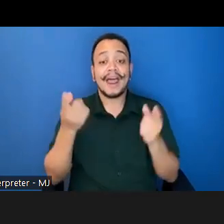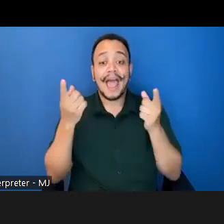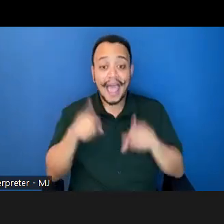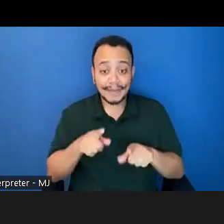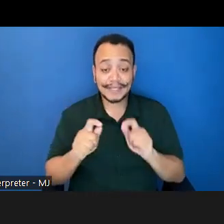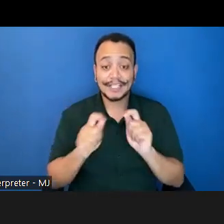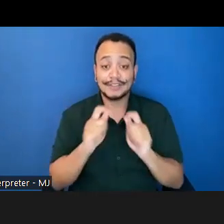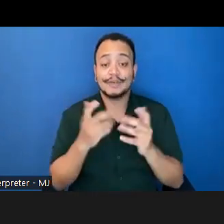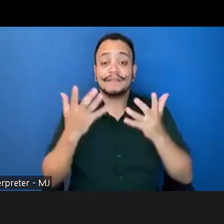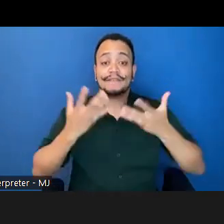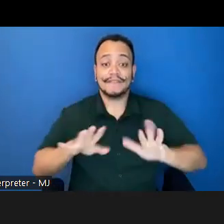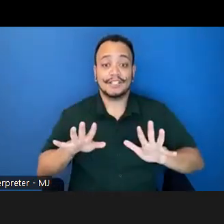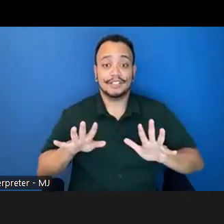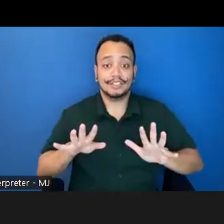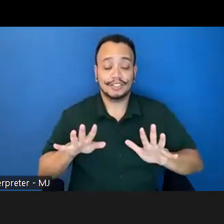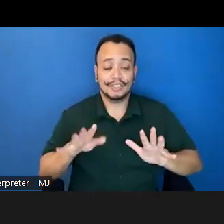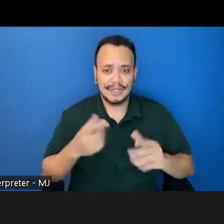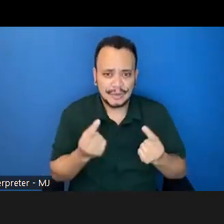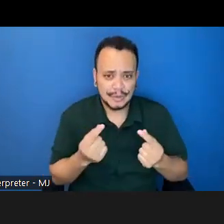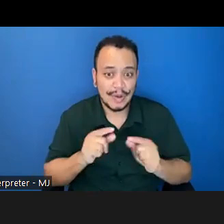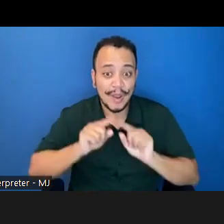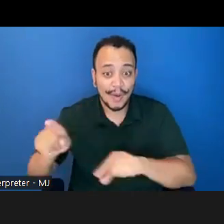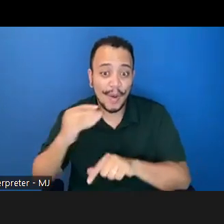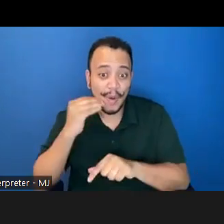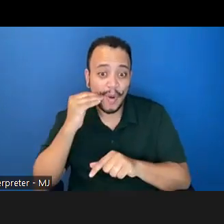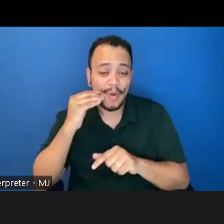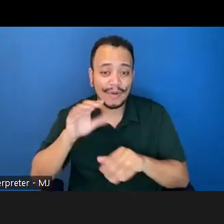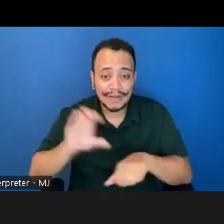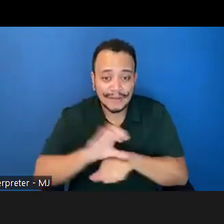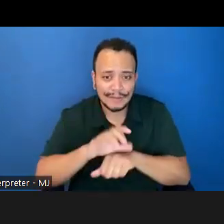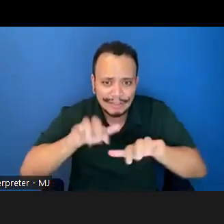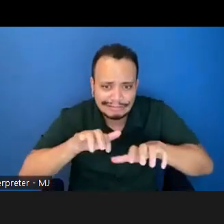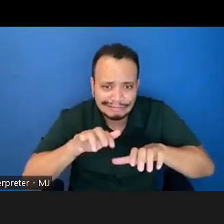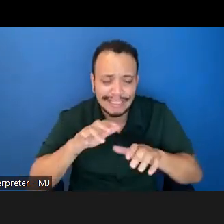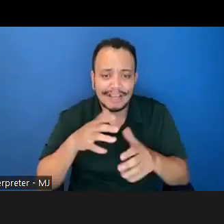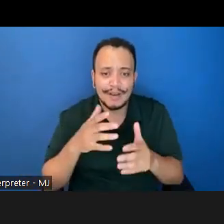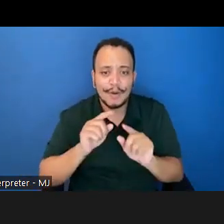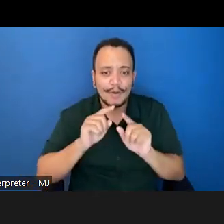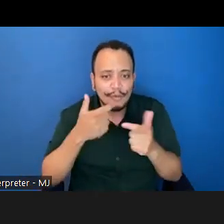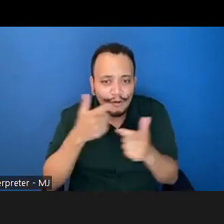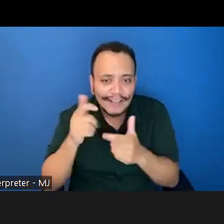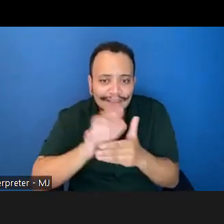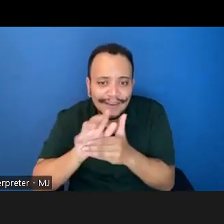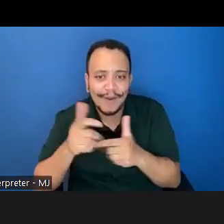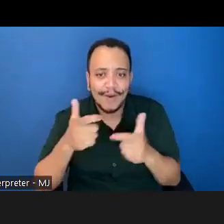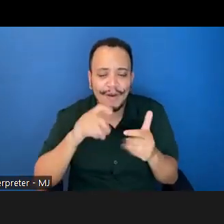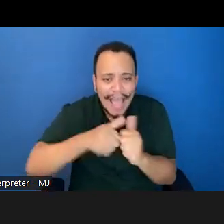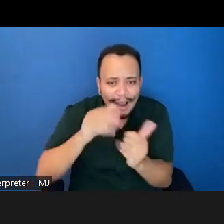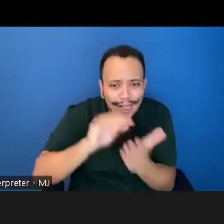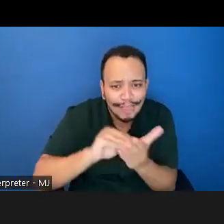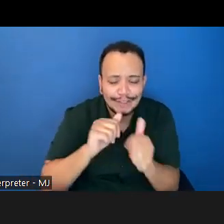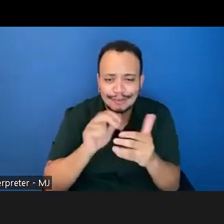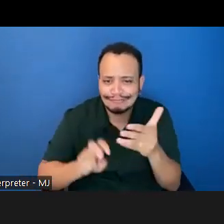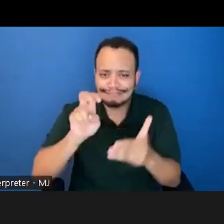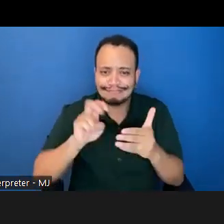home, I was online jumping on every Excel tutorial I could to brush up my skills and get to that